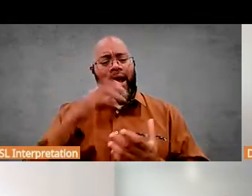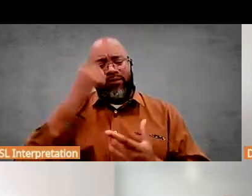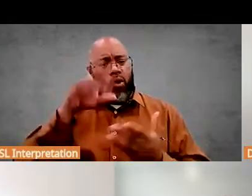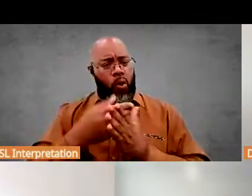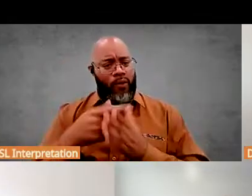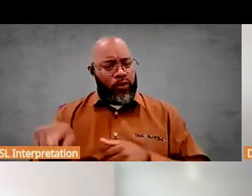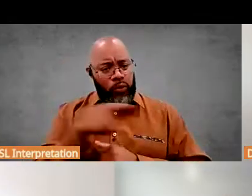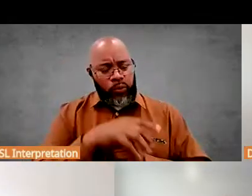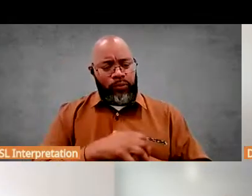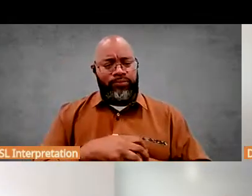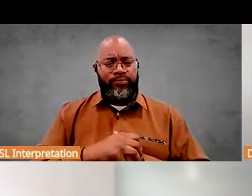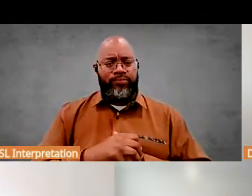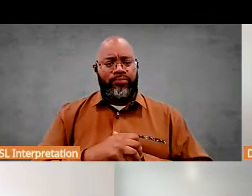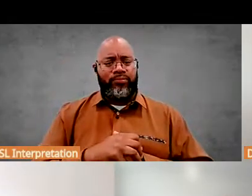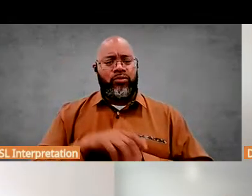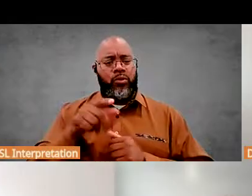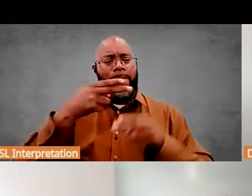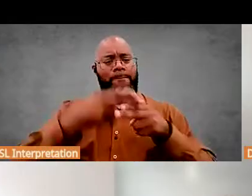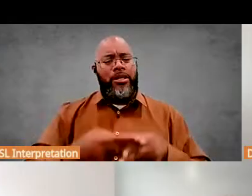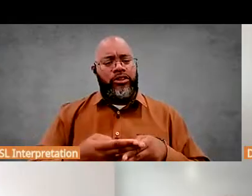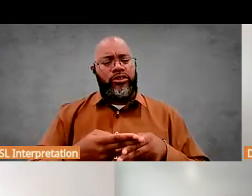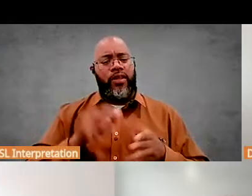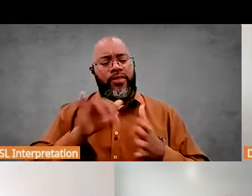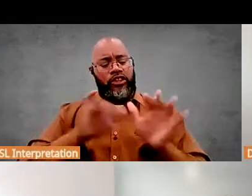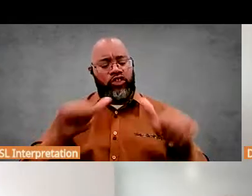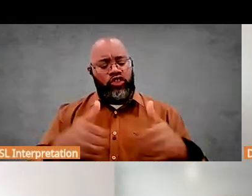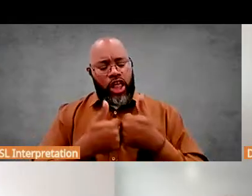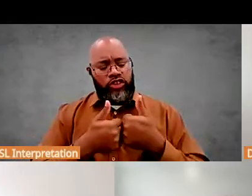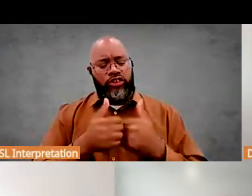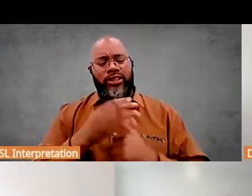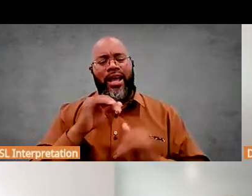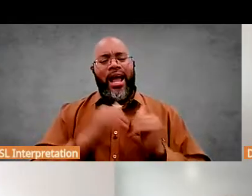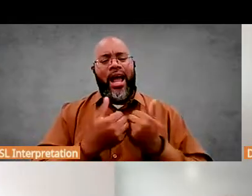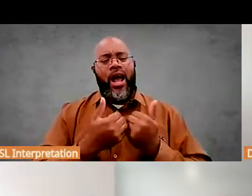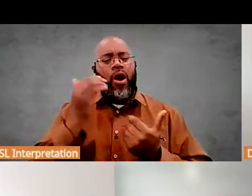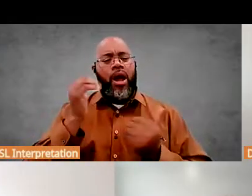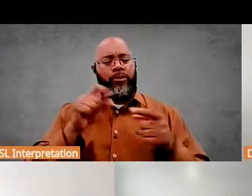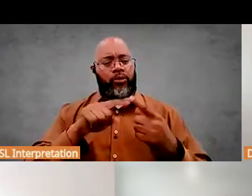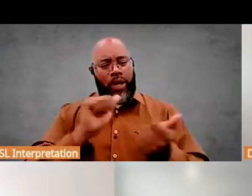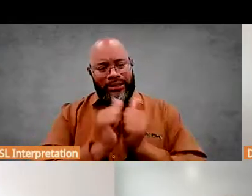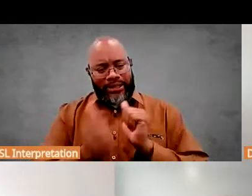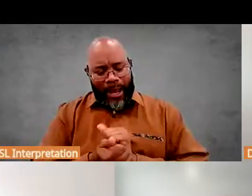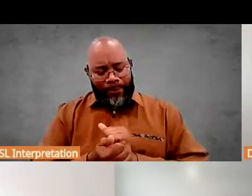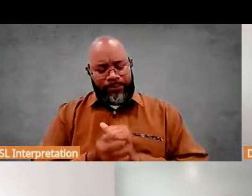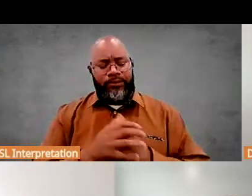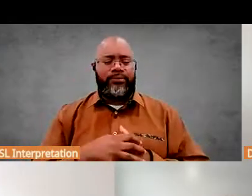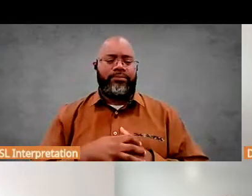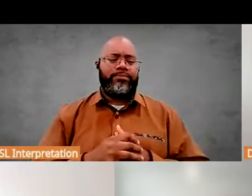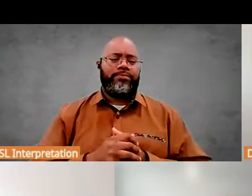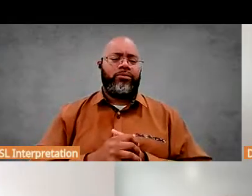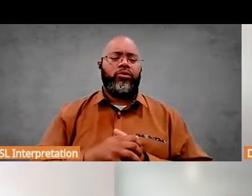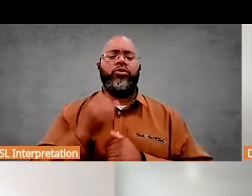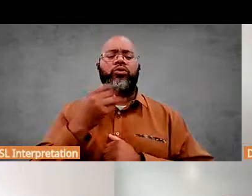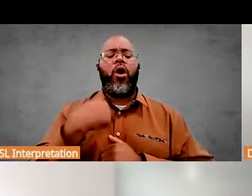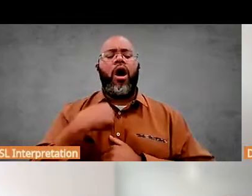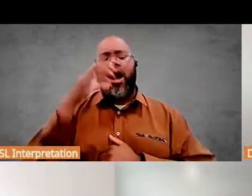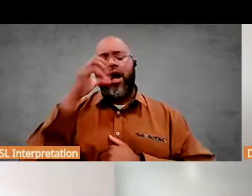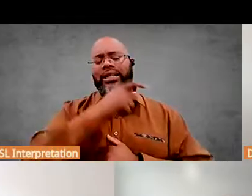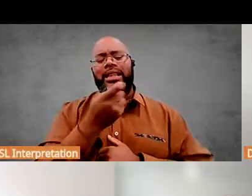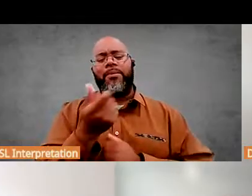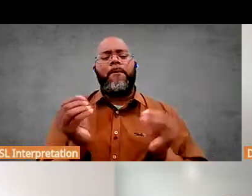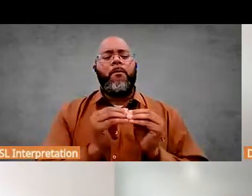you, you guys have mentioned those challenges and how you've been able to adapt. And so like I guess a little bit more